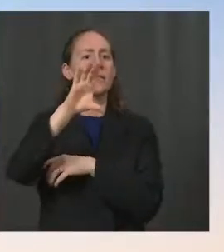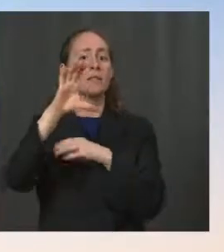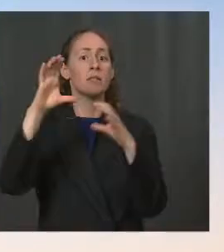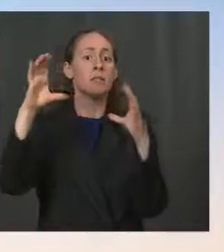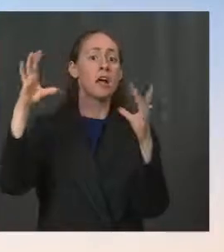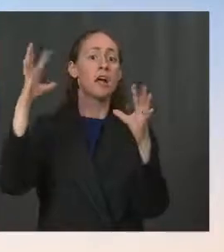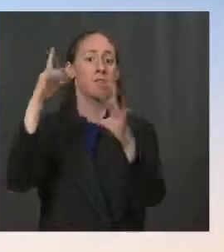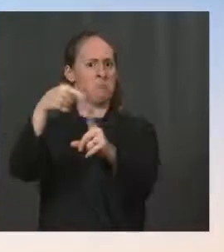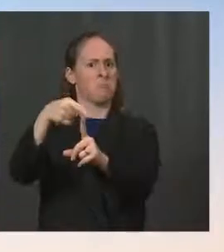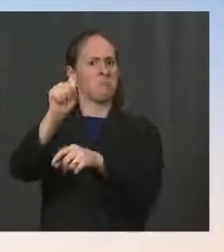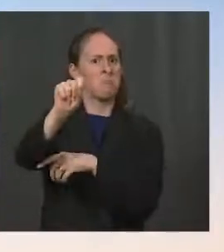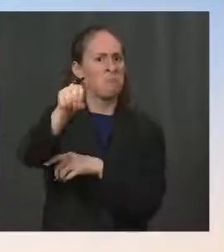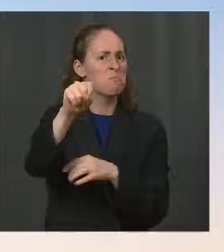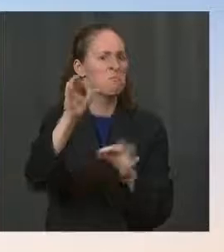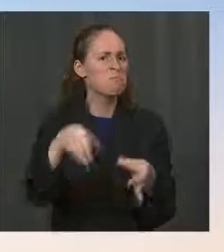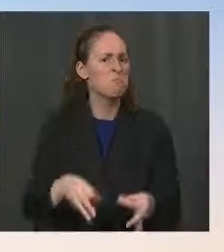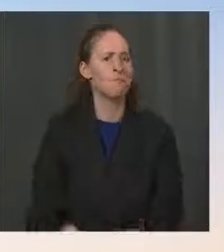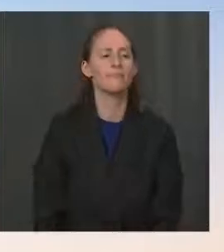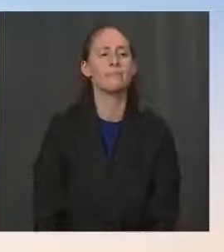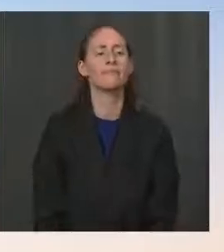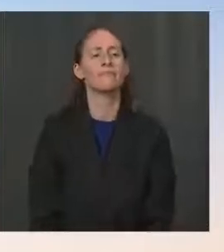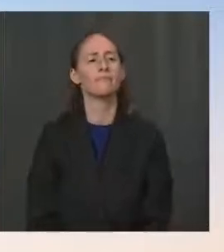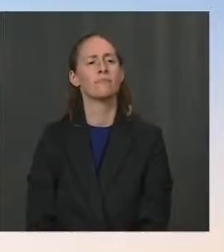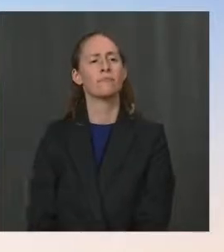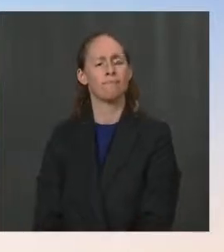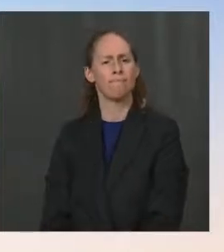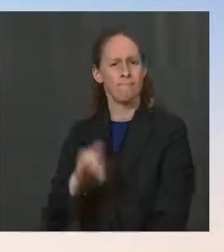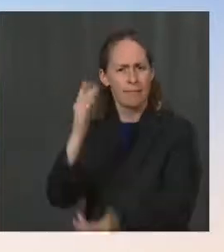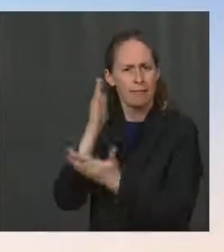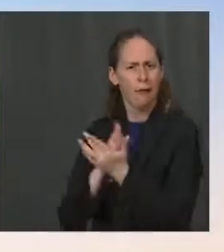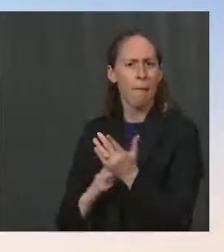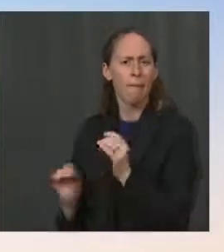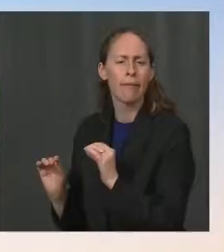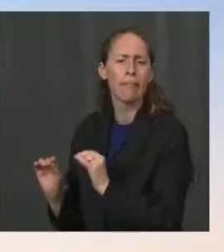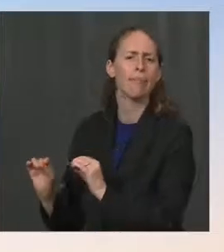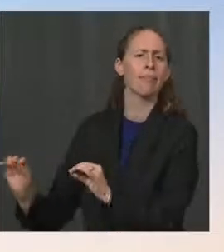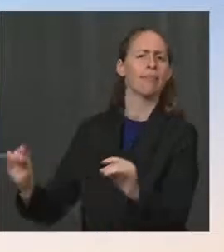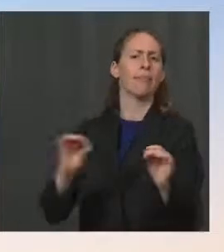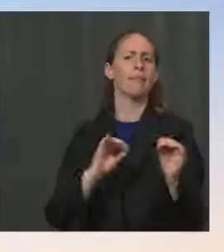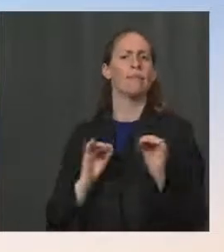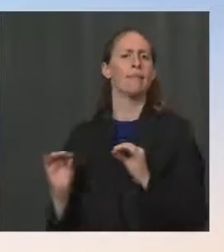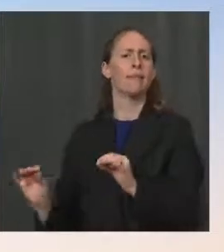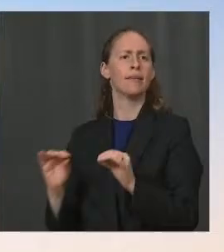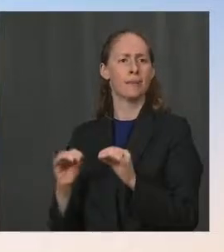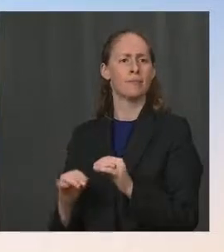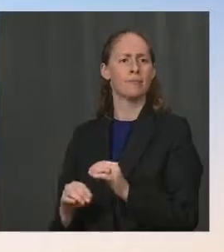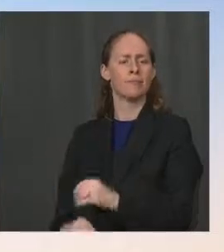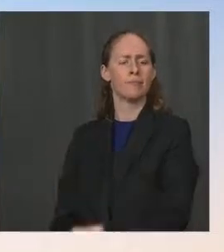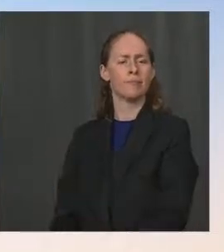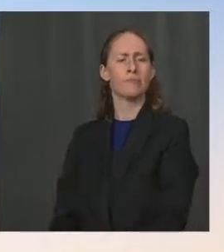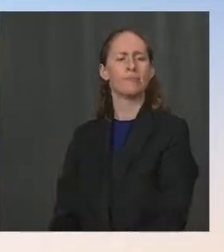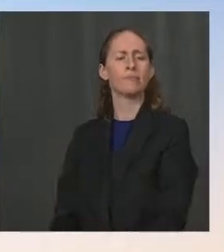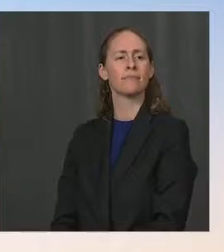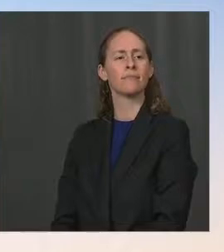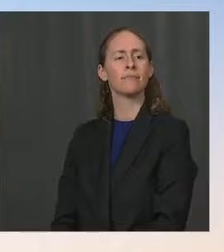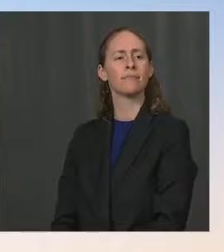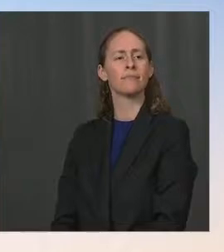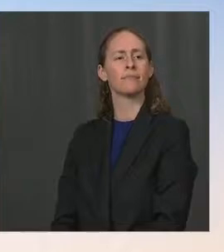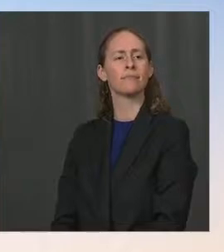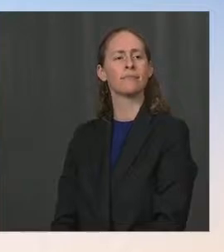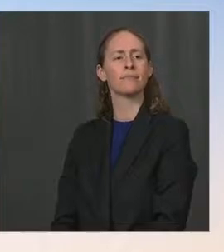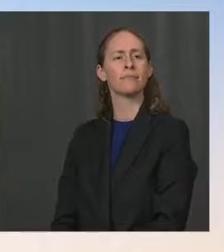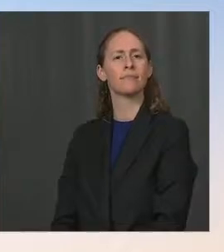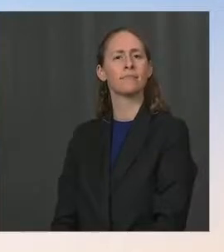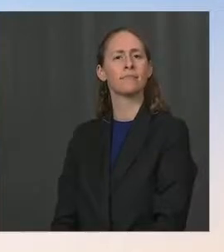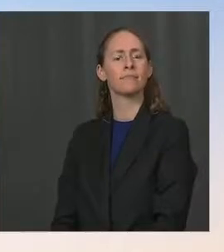Afghanistan. There's some reporting that we'd like to confirm regarding a call in July, between President Biden and former Afghanistan President